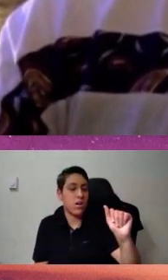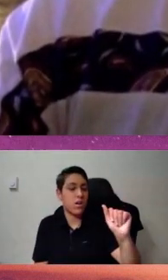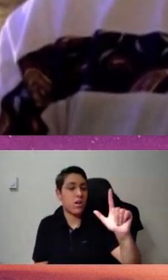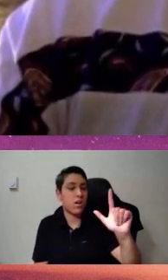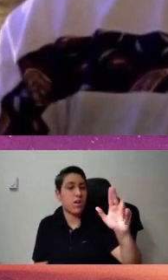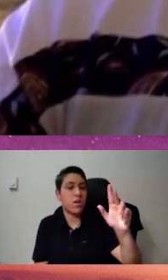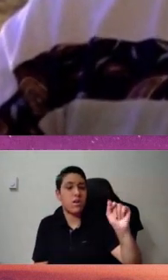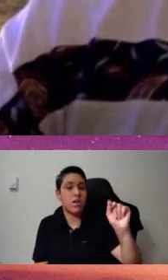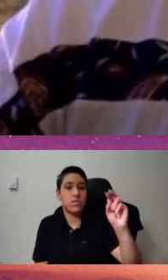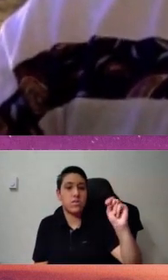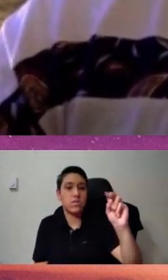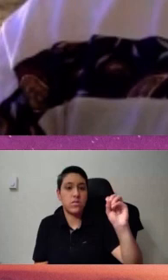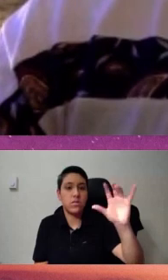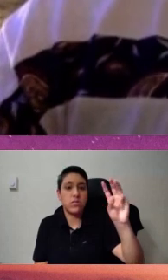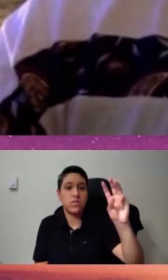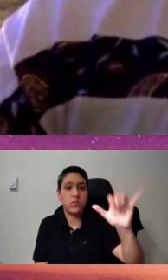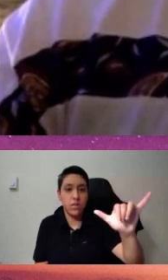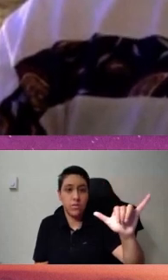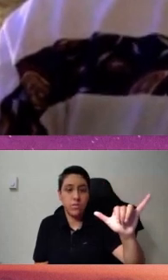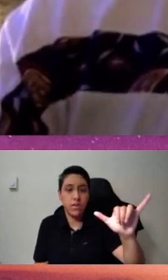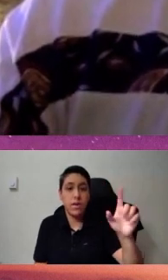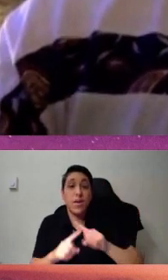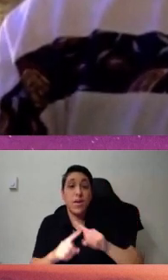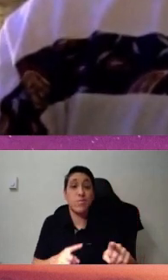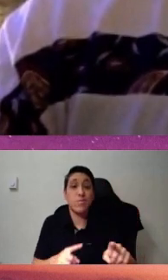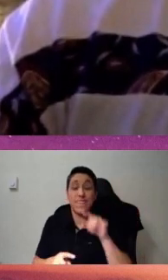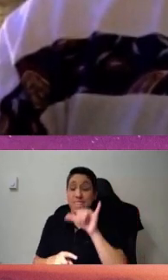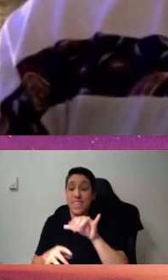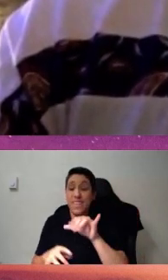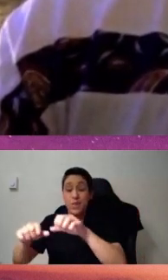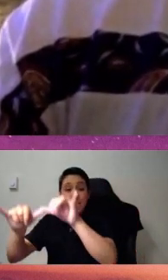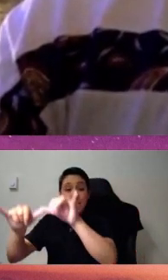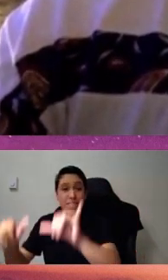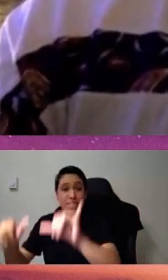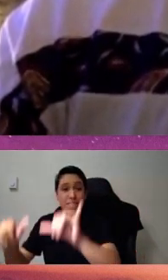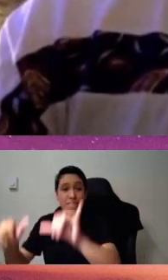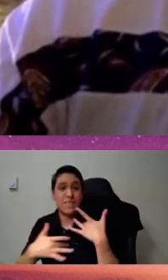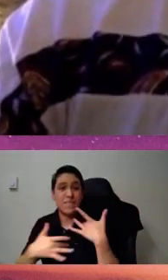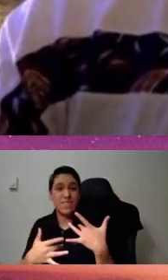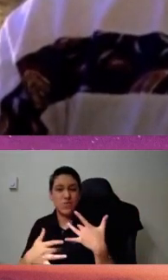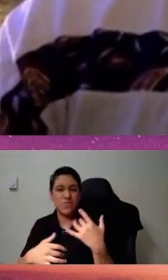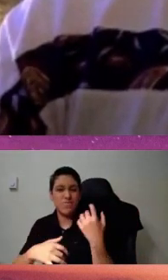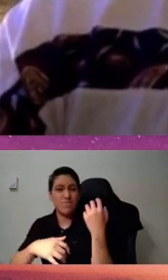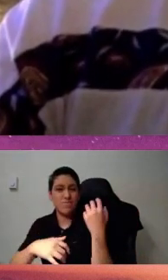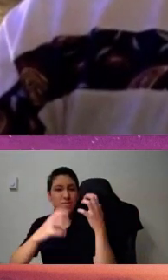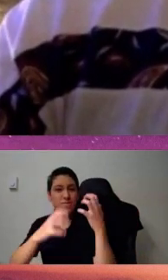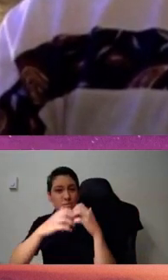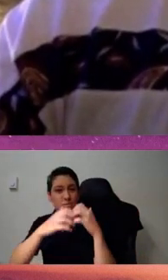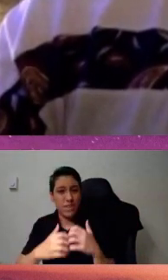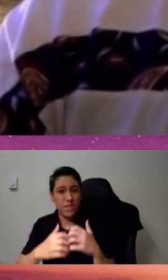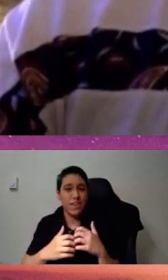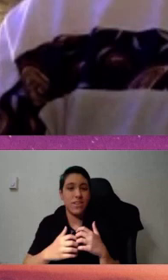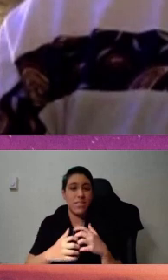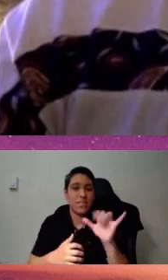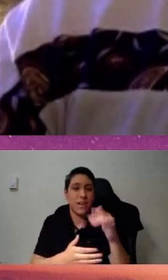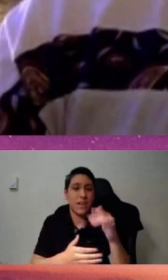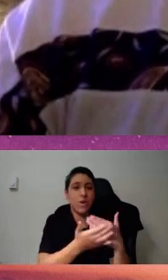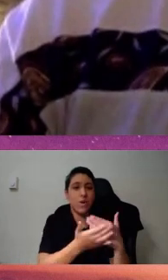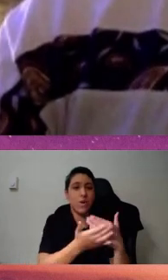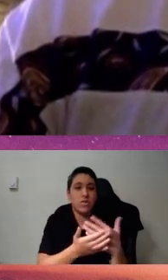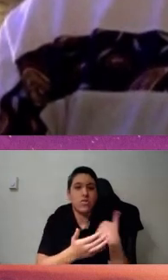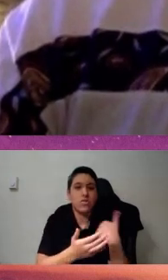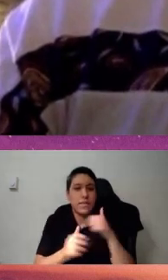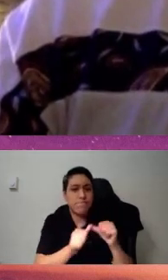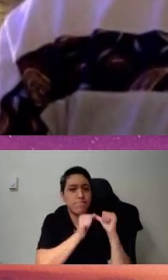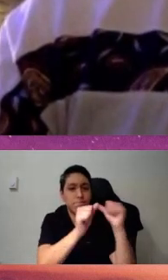but that colonialism tends to chip away at over time, the longer that we're here. In this space,